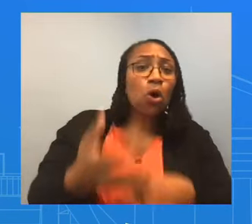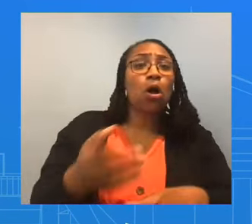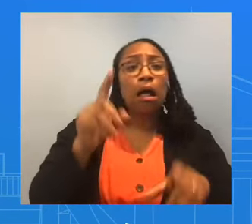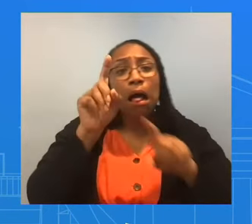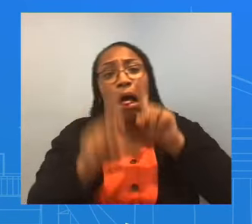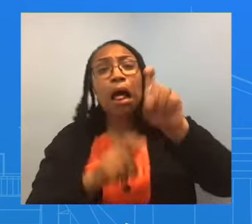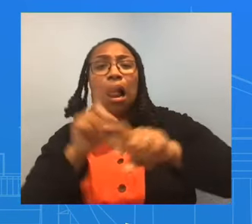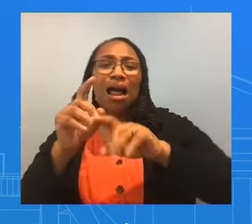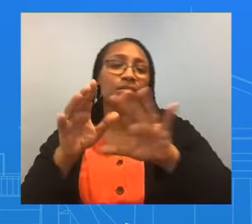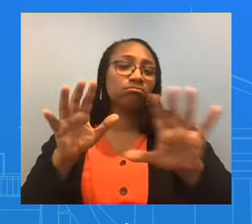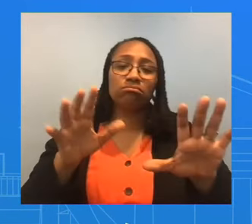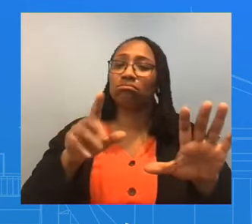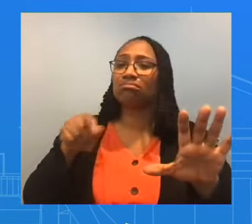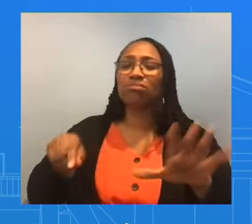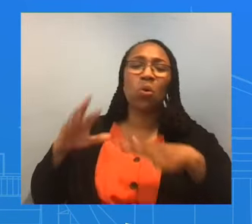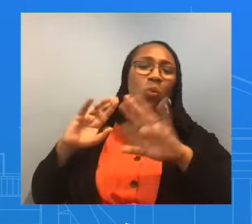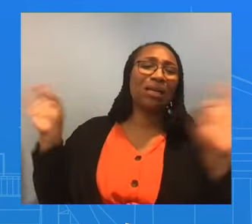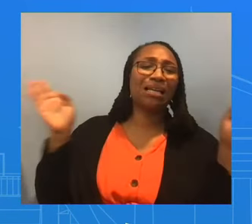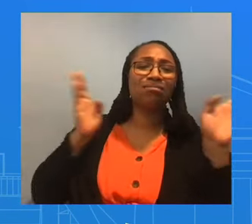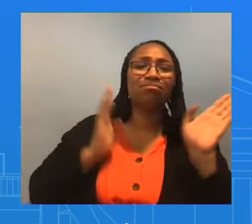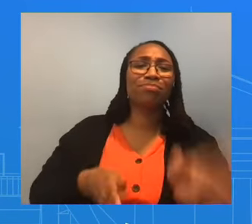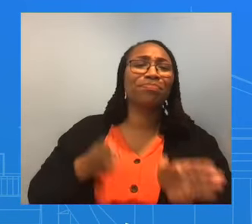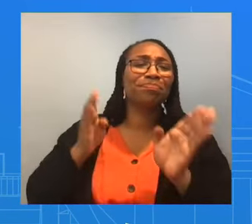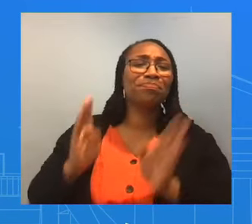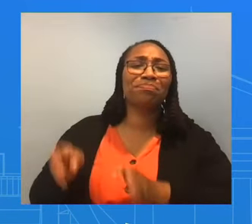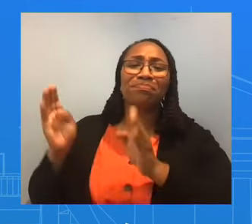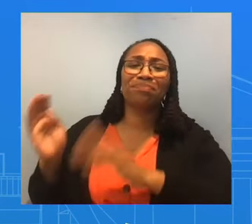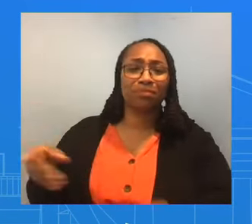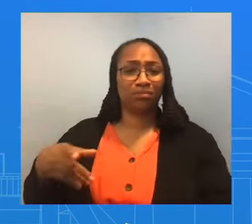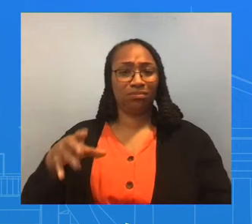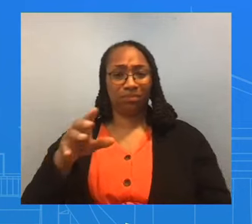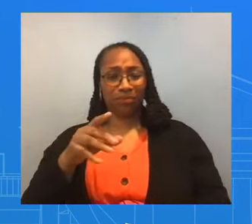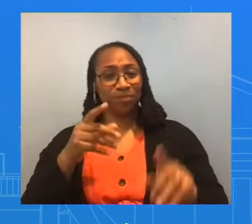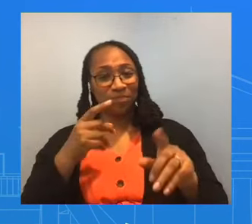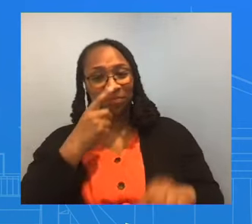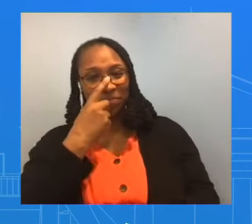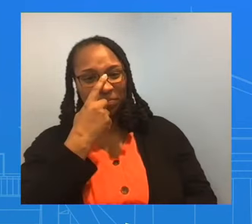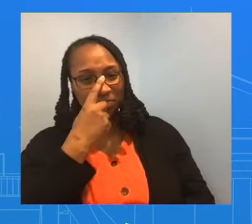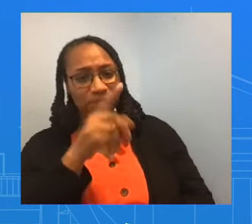Senator Blumenthal today announced that the Senate Subcommittee on Investigations